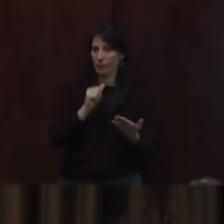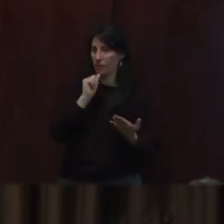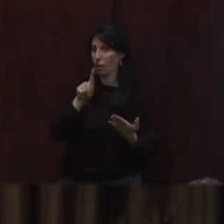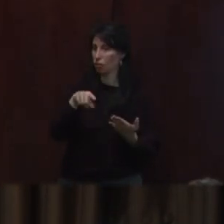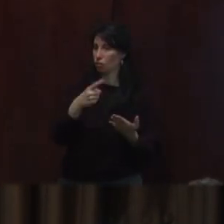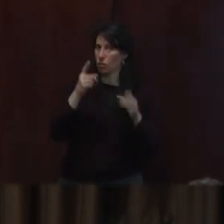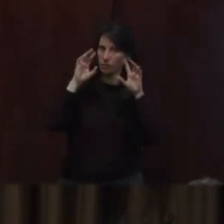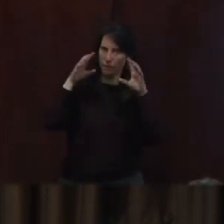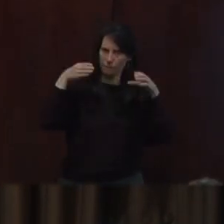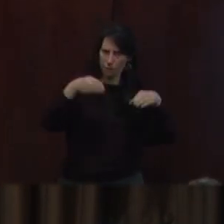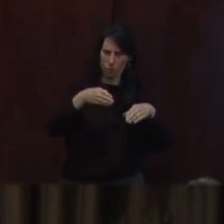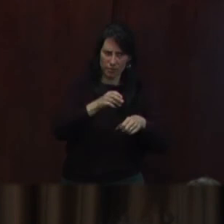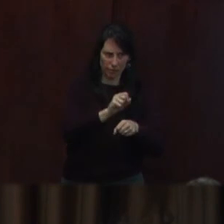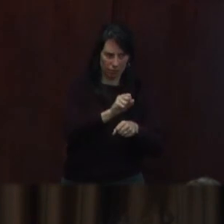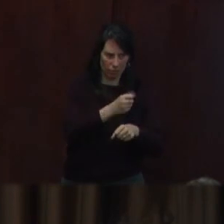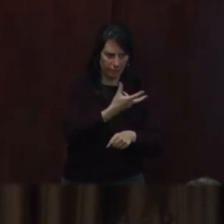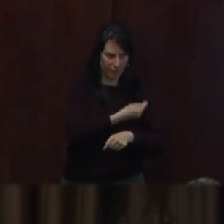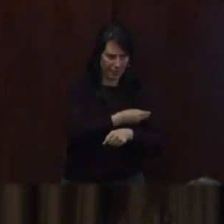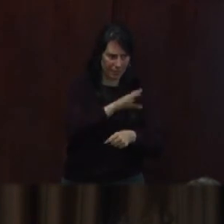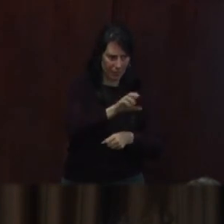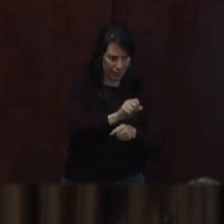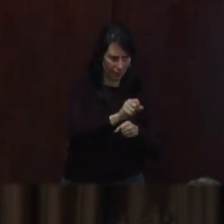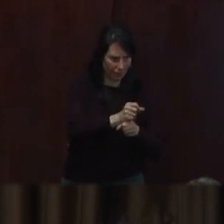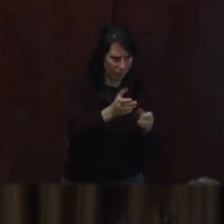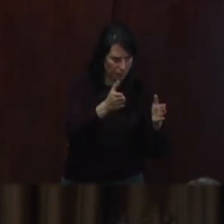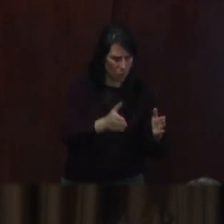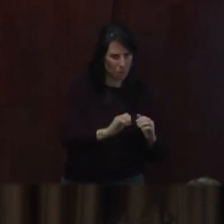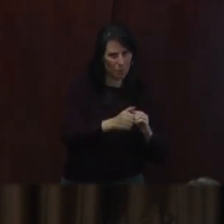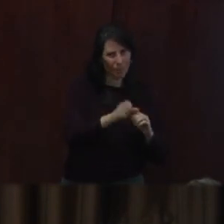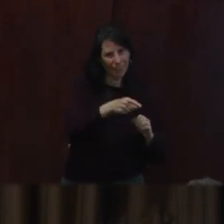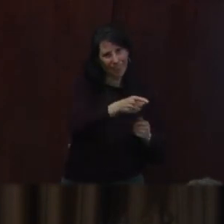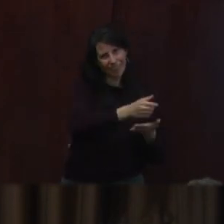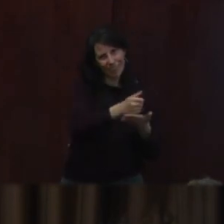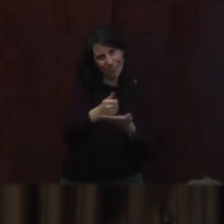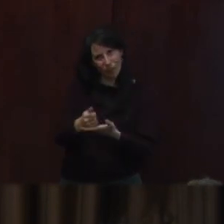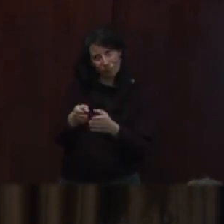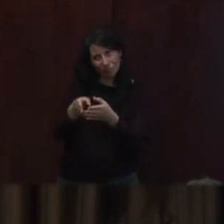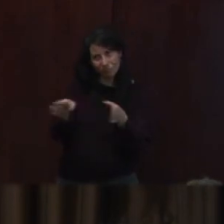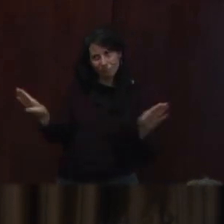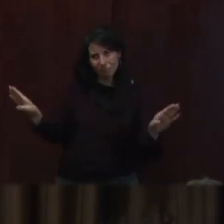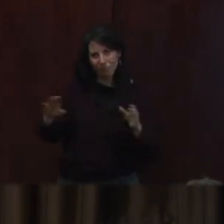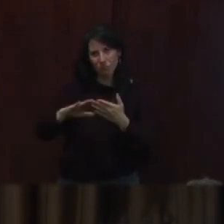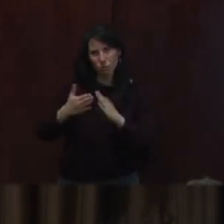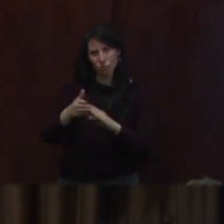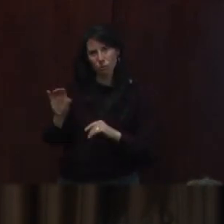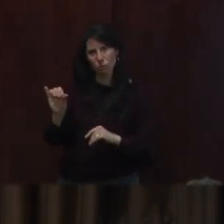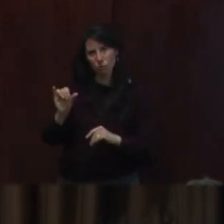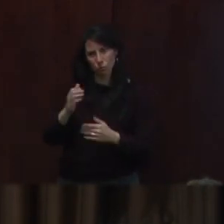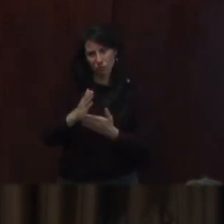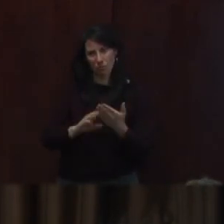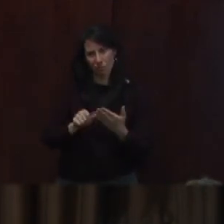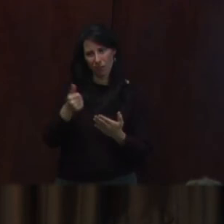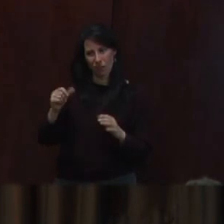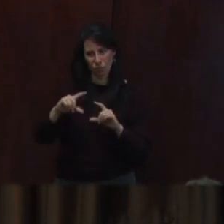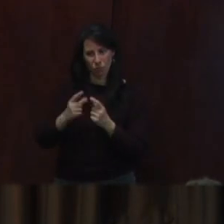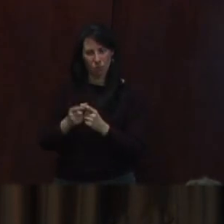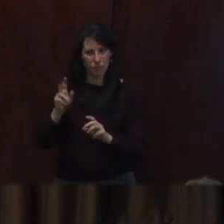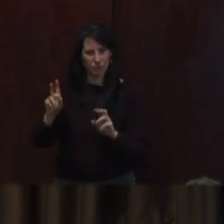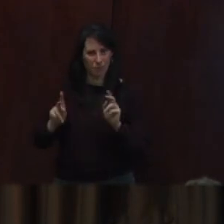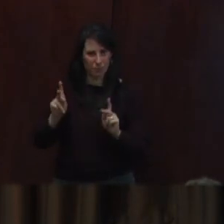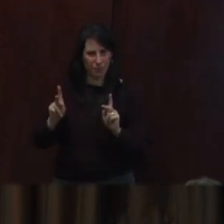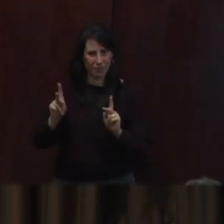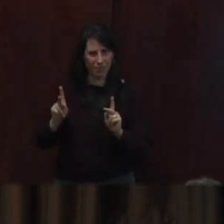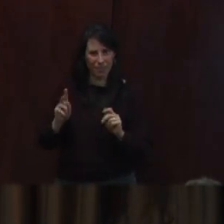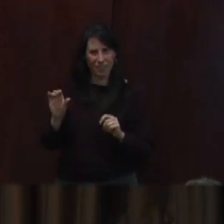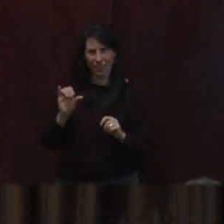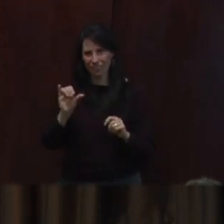they also help us with our healthcare workers, particularly with groups, as you heard Fletch sort of describe, that, you know,